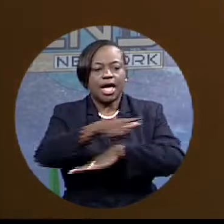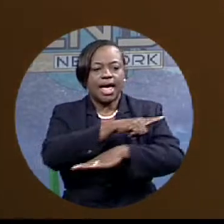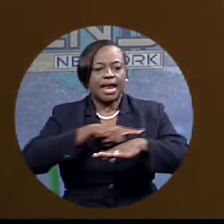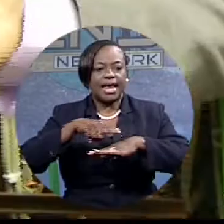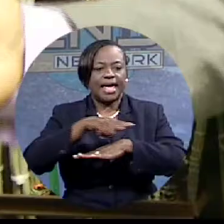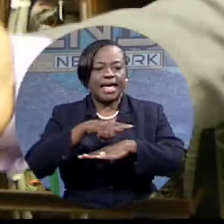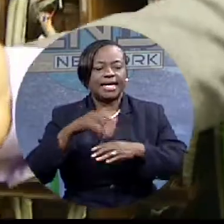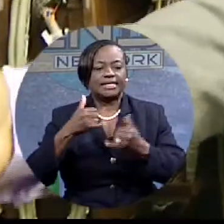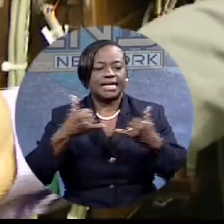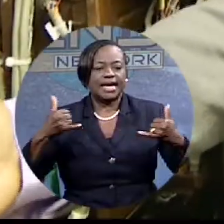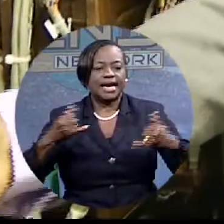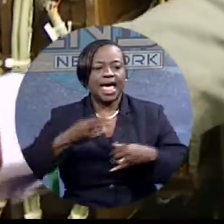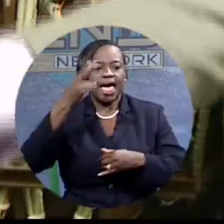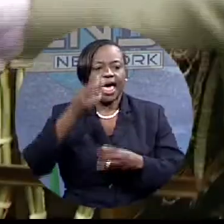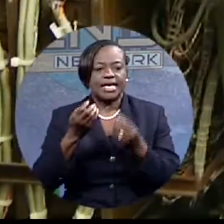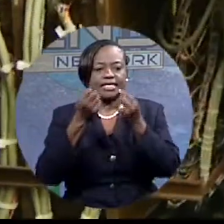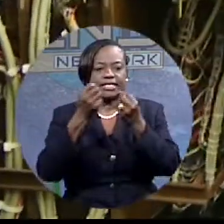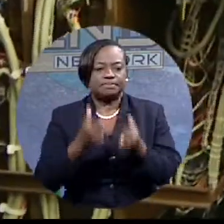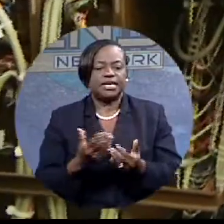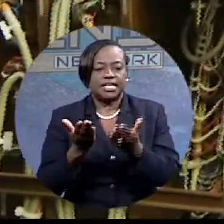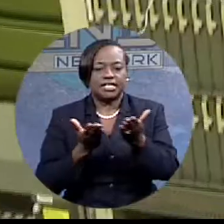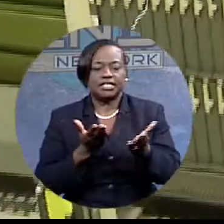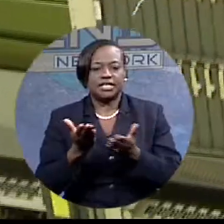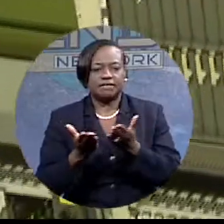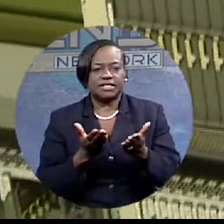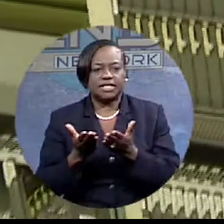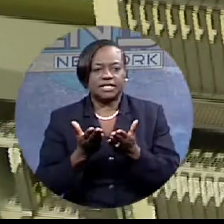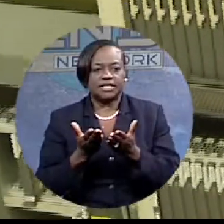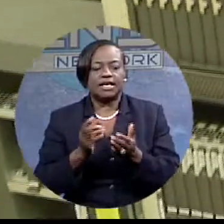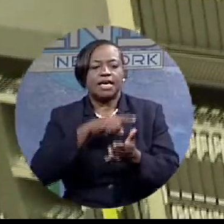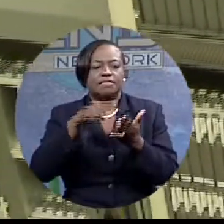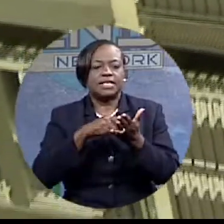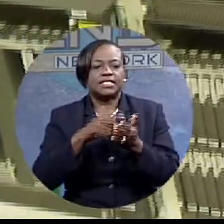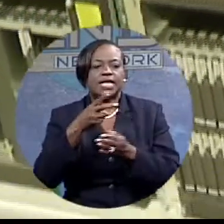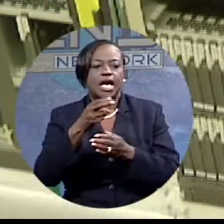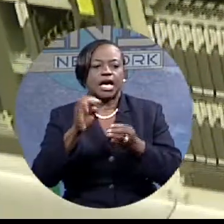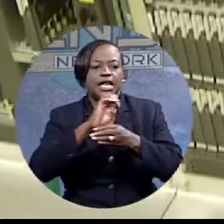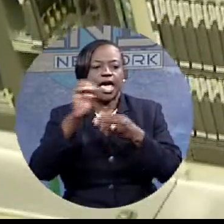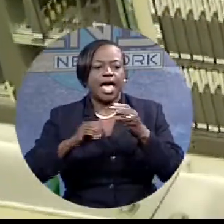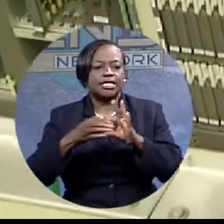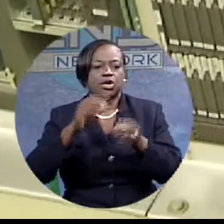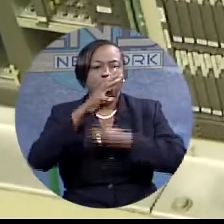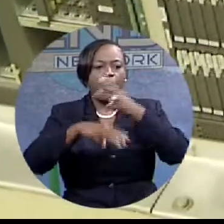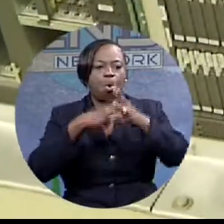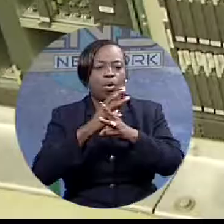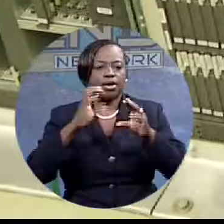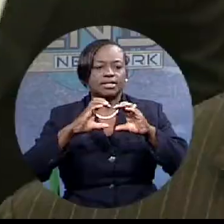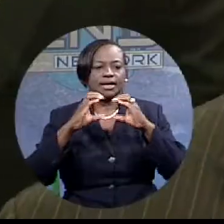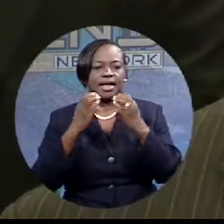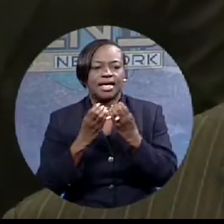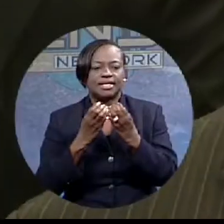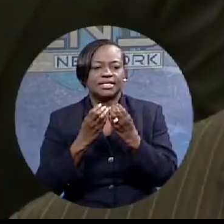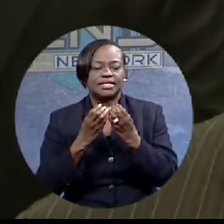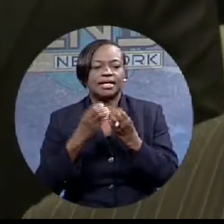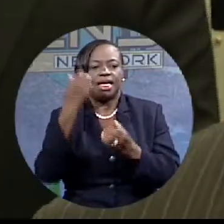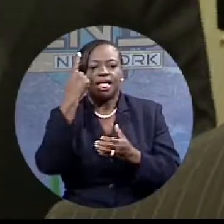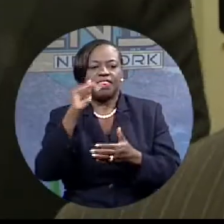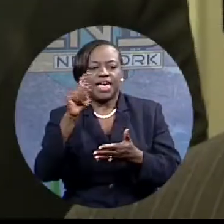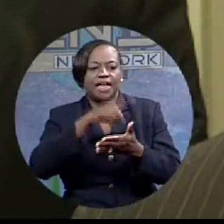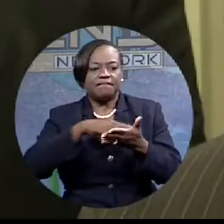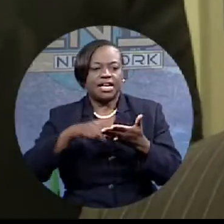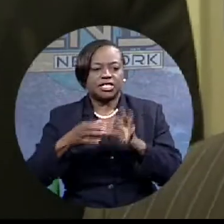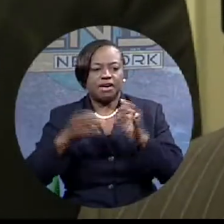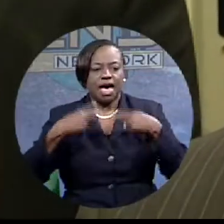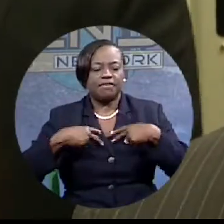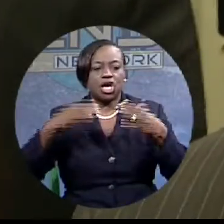internet services. The new technology is described as cutting-edge and world-class. The advantages of having the new IP